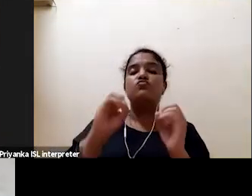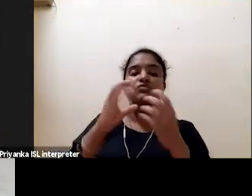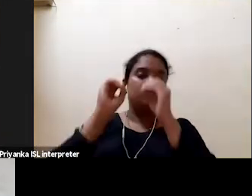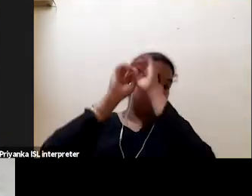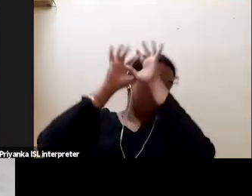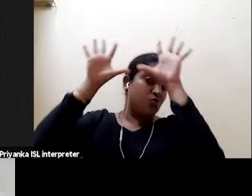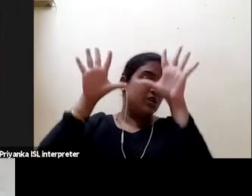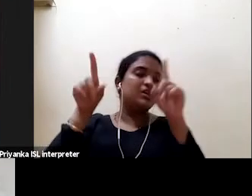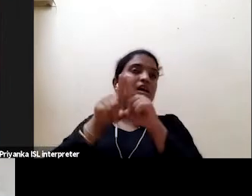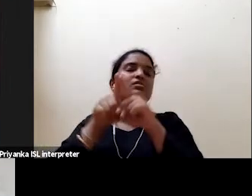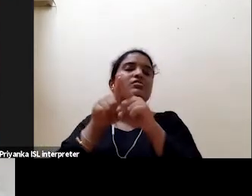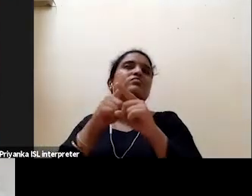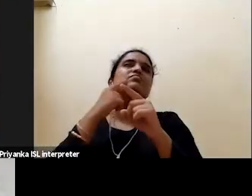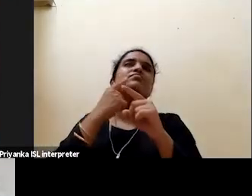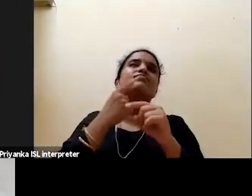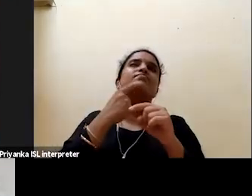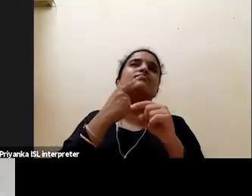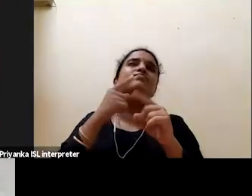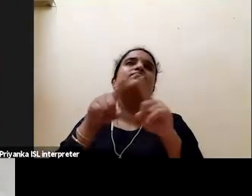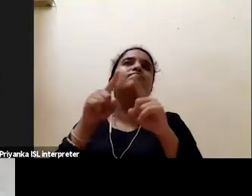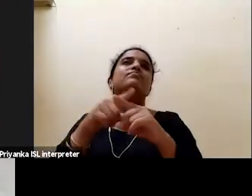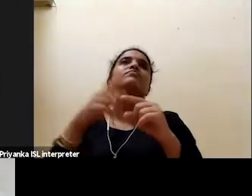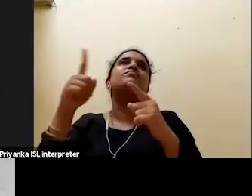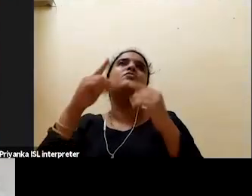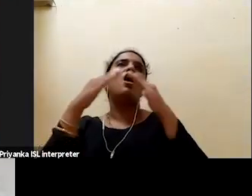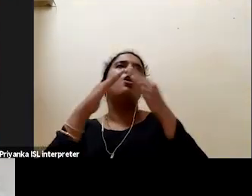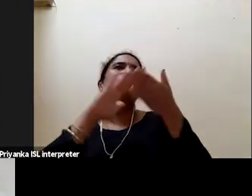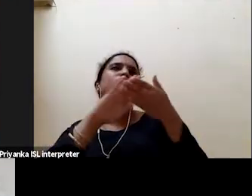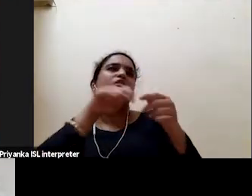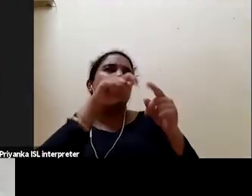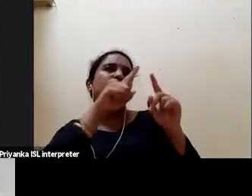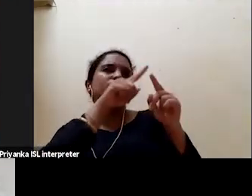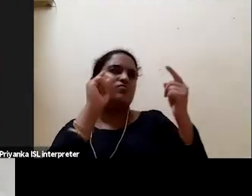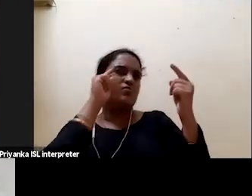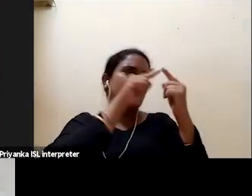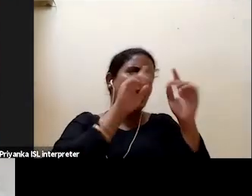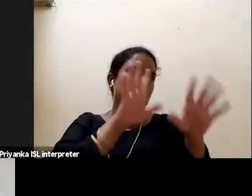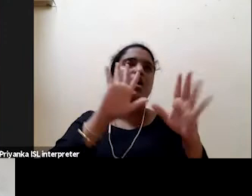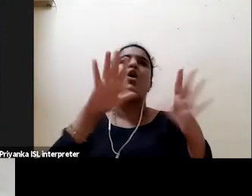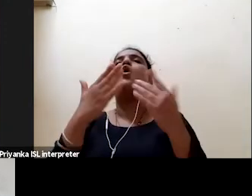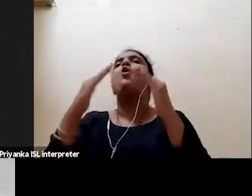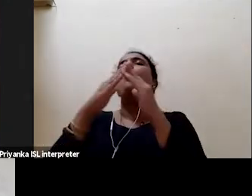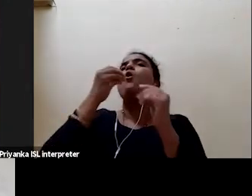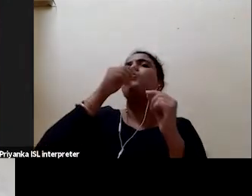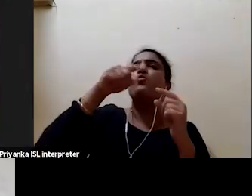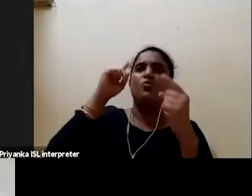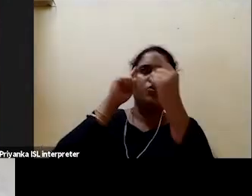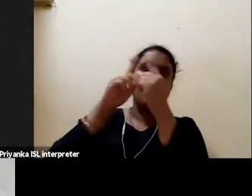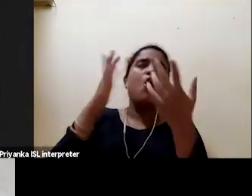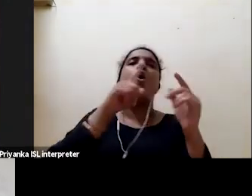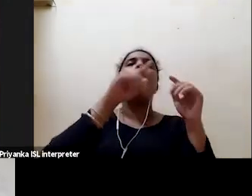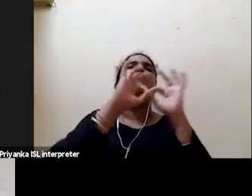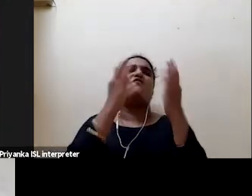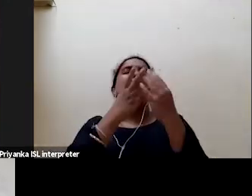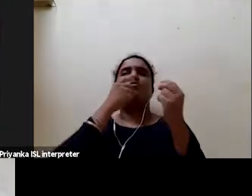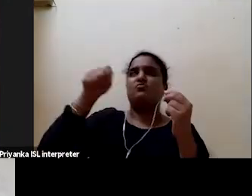reader, like I said, is it a housewife, or is it a home cook who wants to feed better healthy food to their children? Is